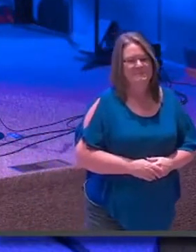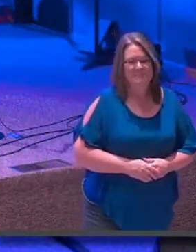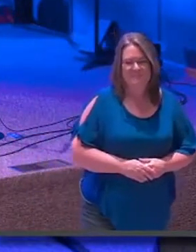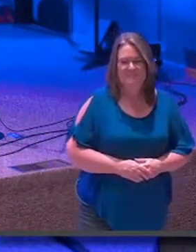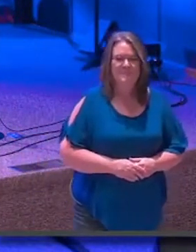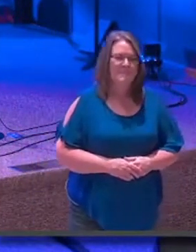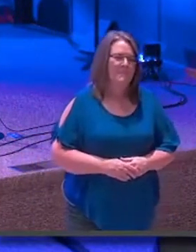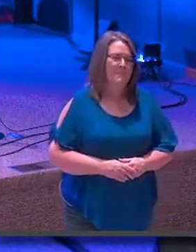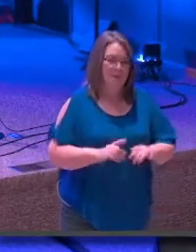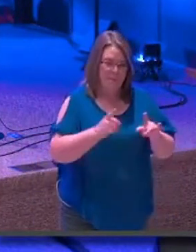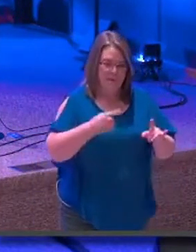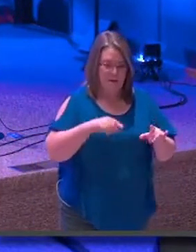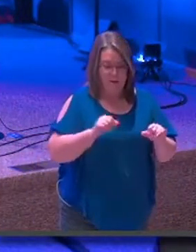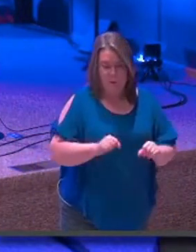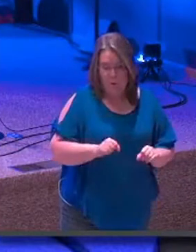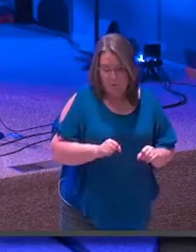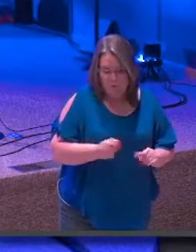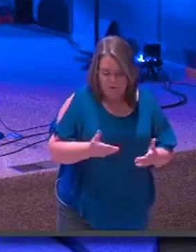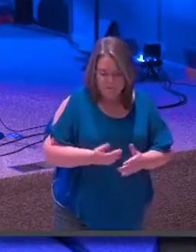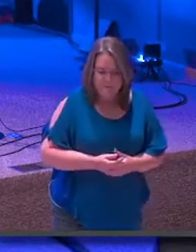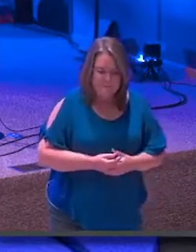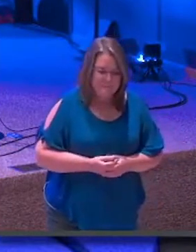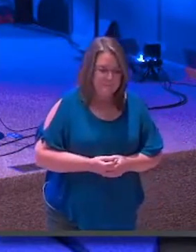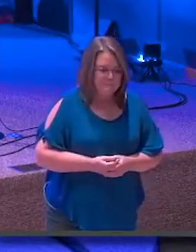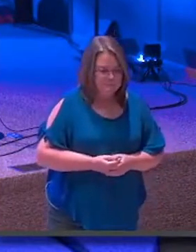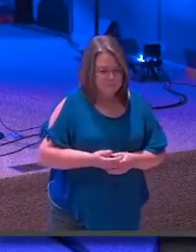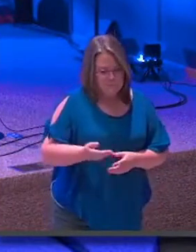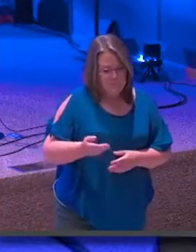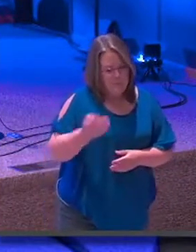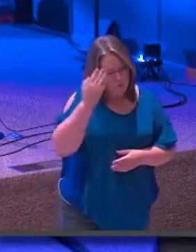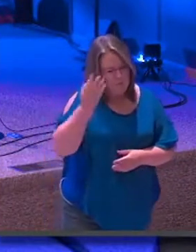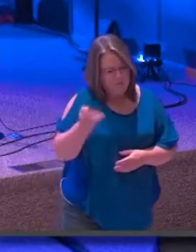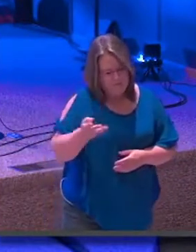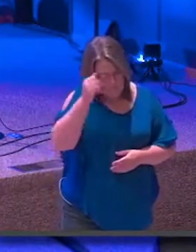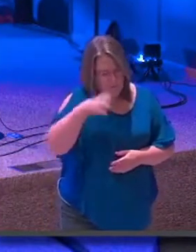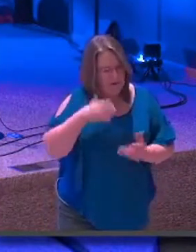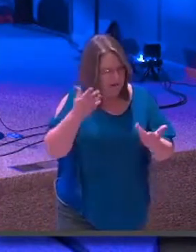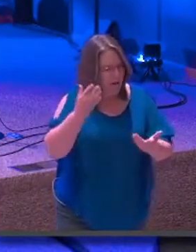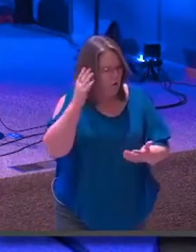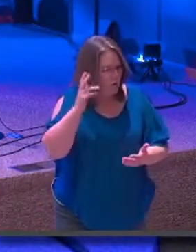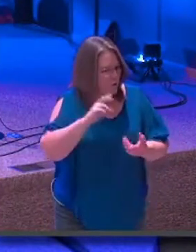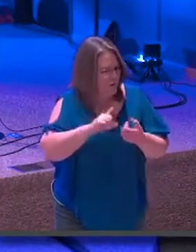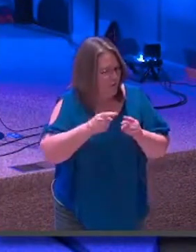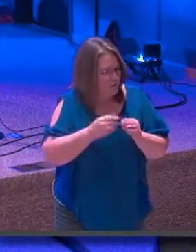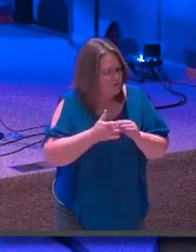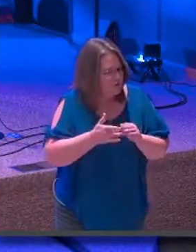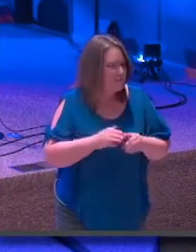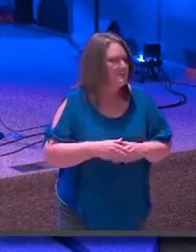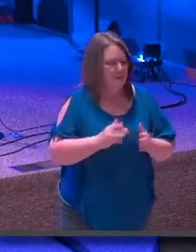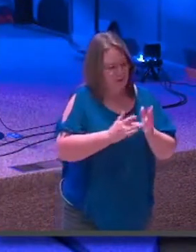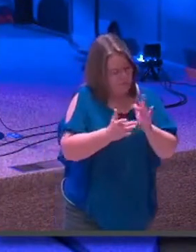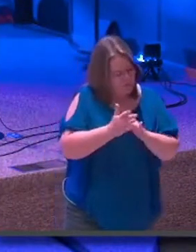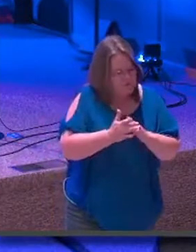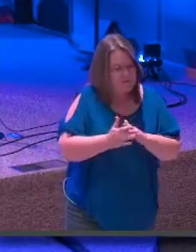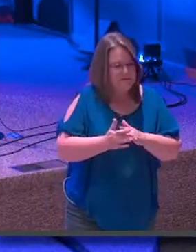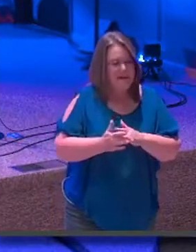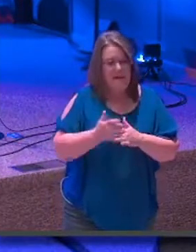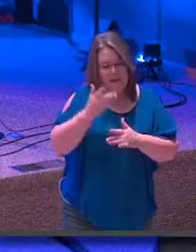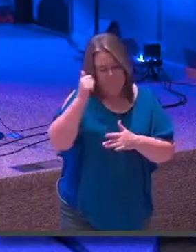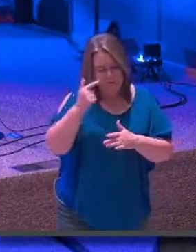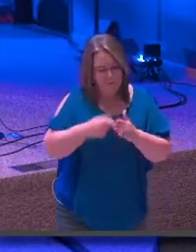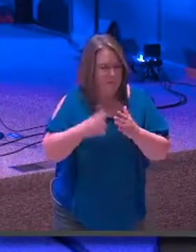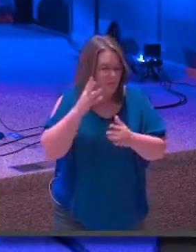But we can infer that these four men had heard about Jesus. We can infer that due to what they experienced, that